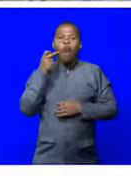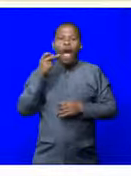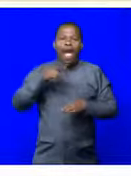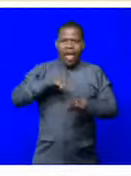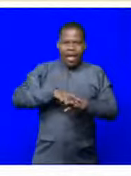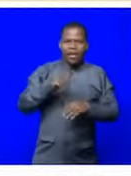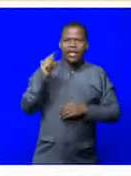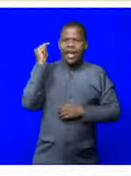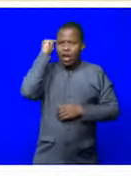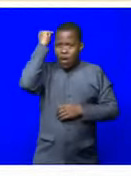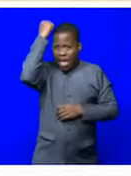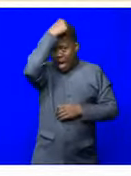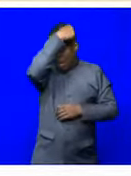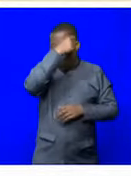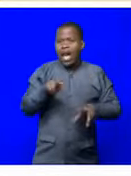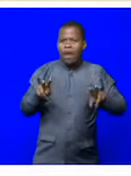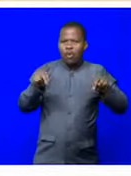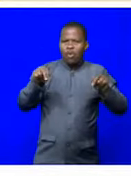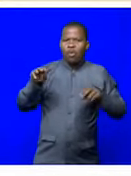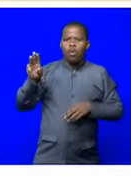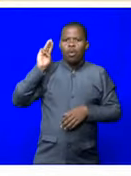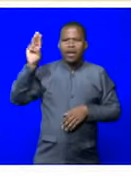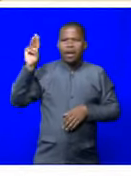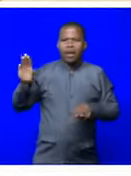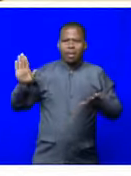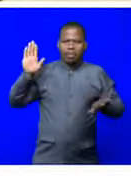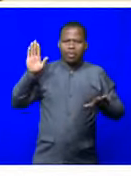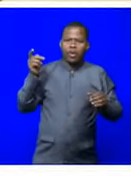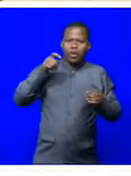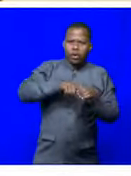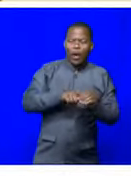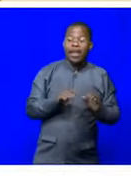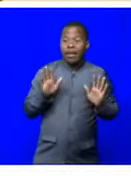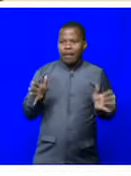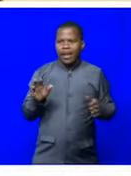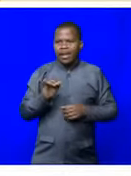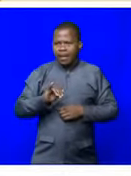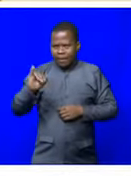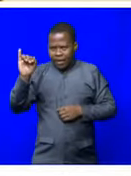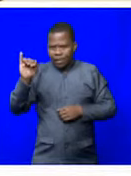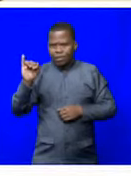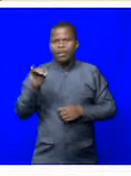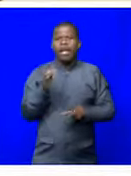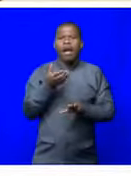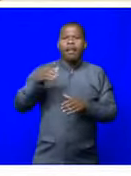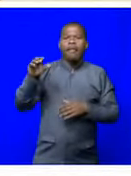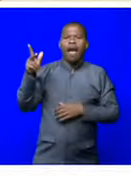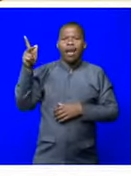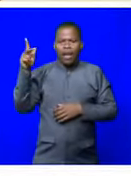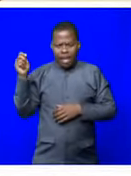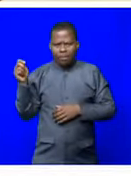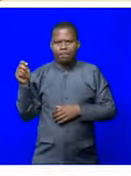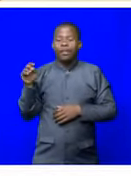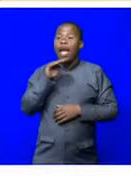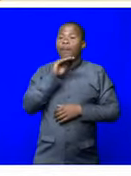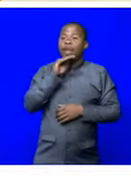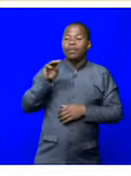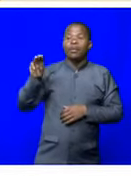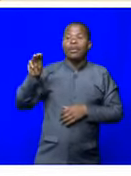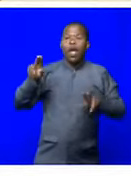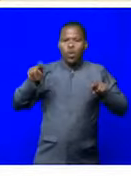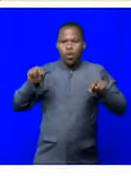leAngola. Sicale eveni laseKenya edolobheni laseNairobi lapha khona